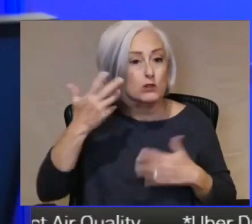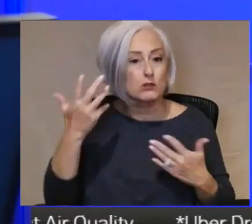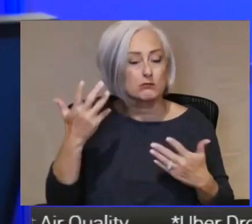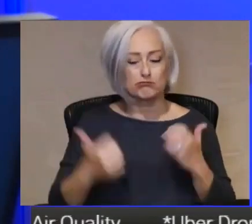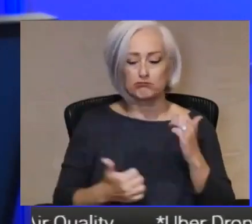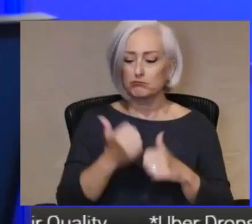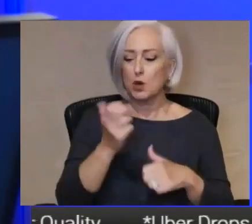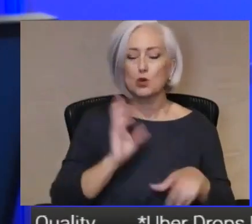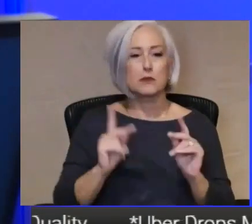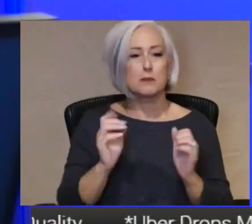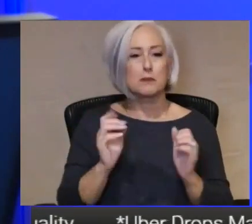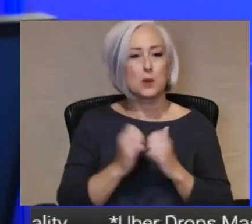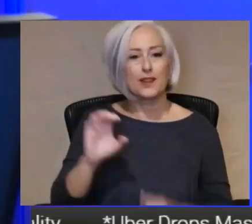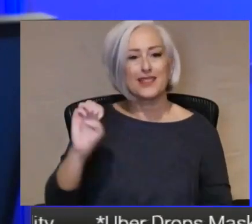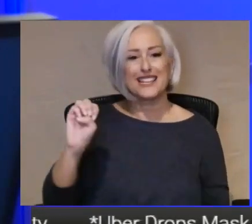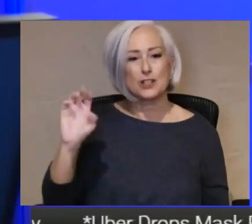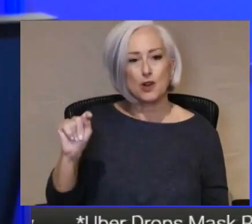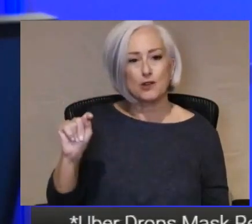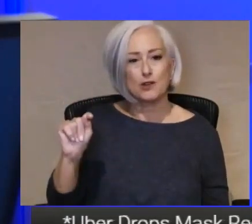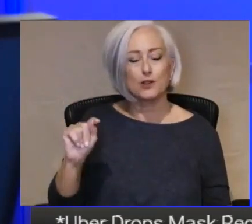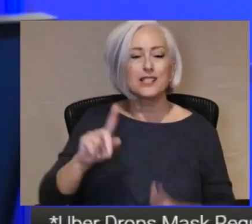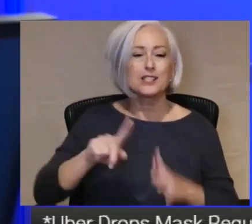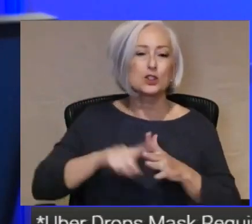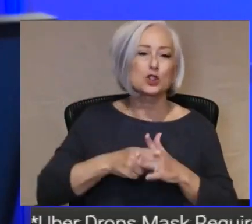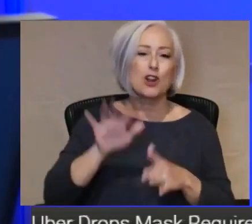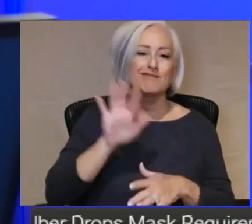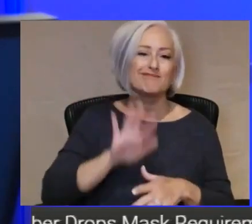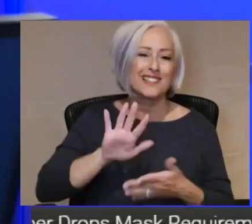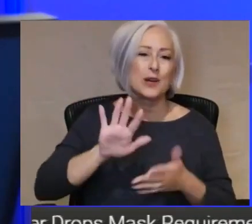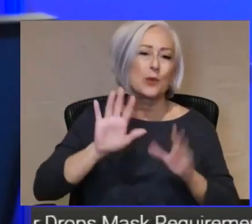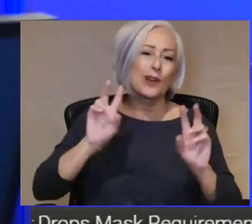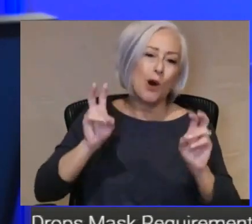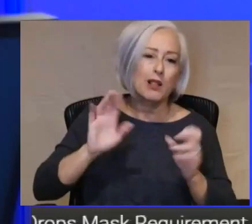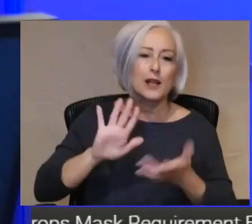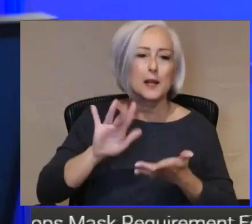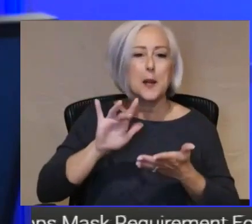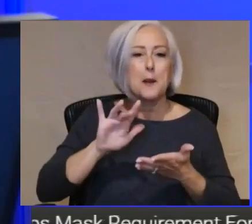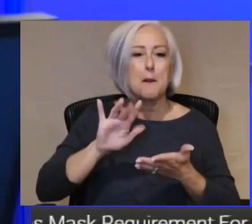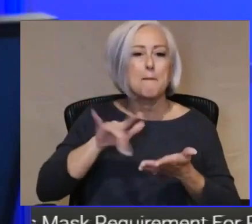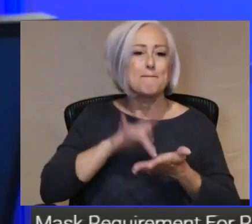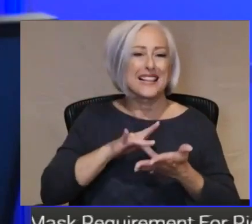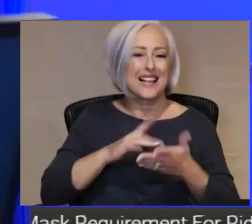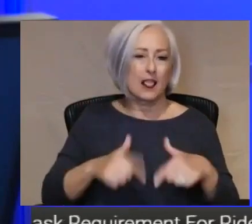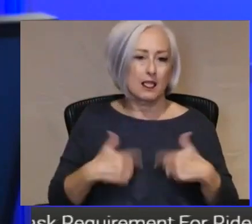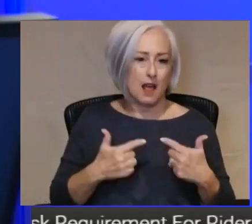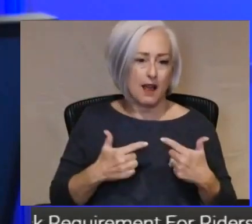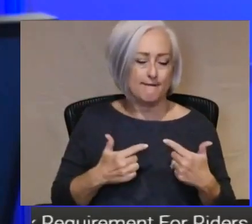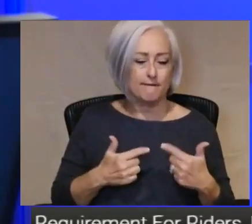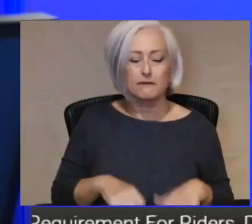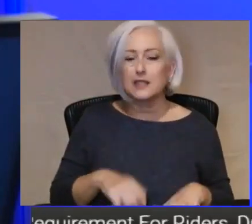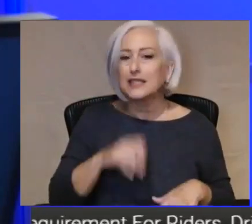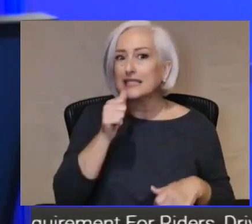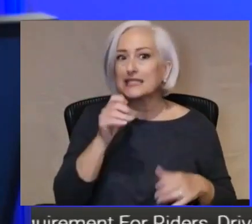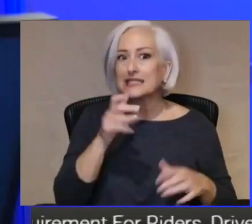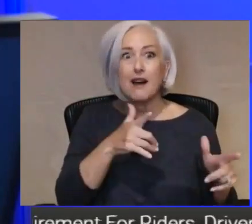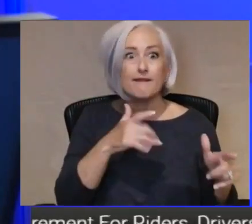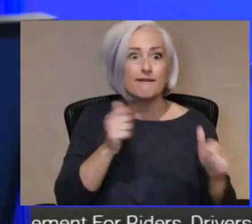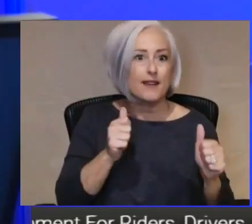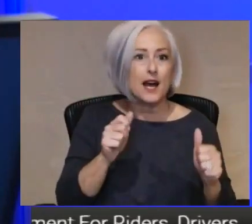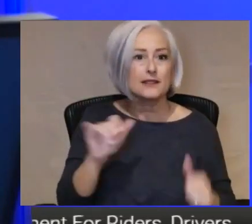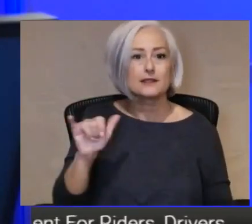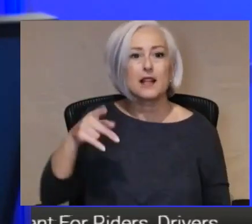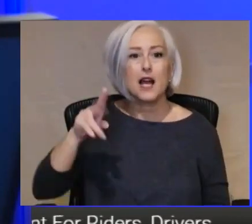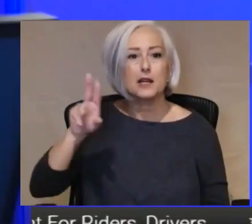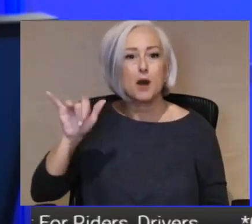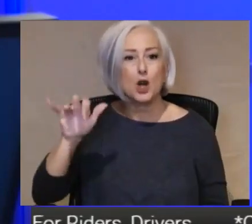start in their middle life, so to speak. The thing is, this is not something fast progressive such as Parkinson's. It takes